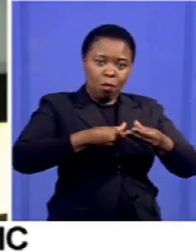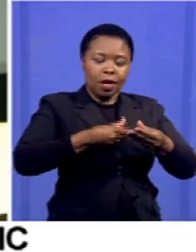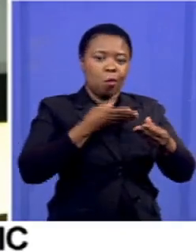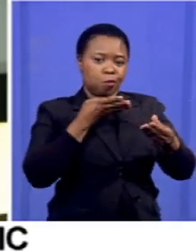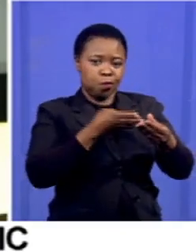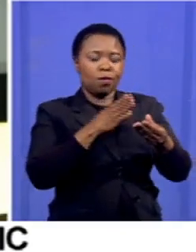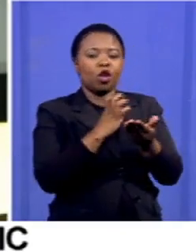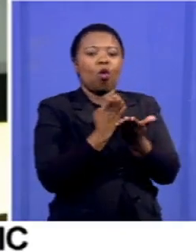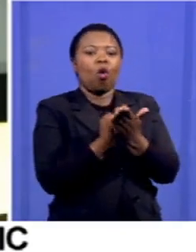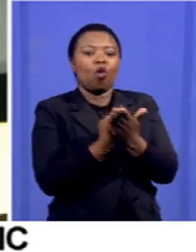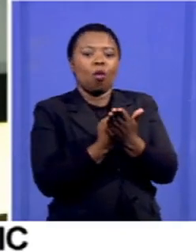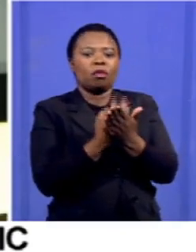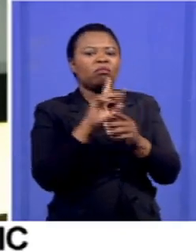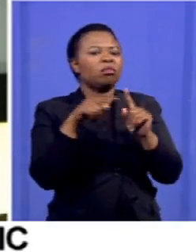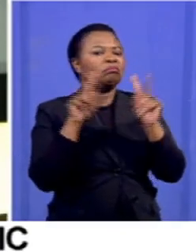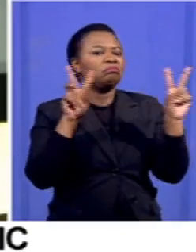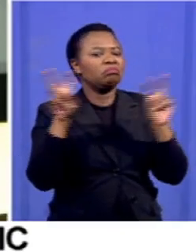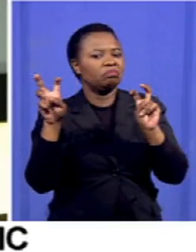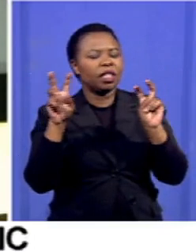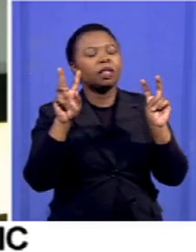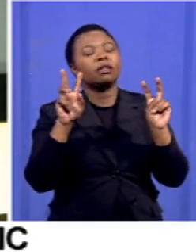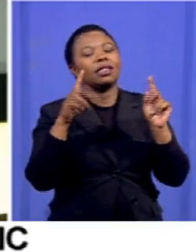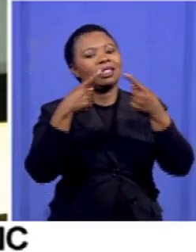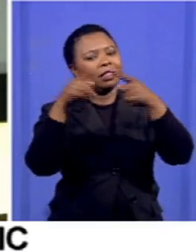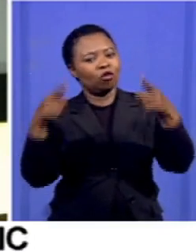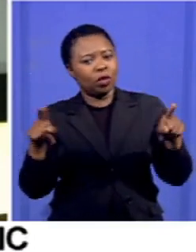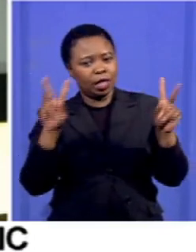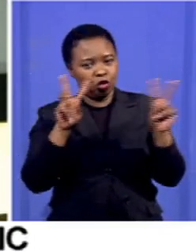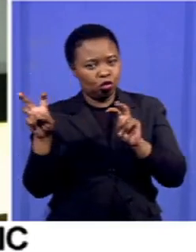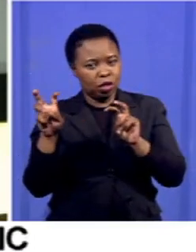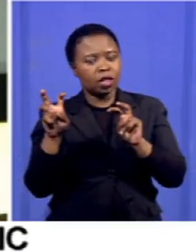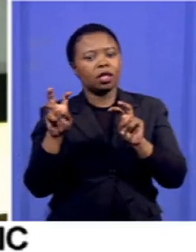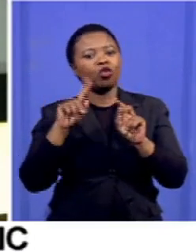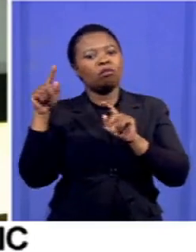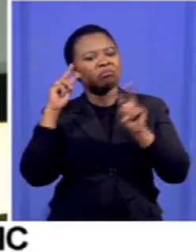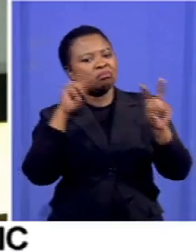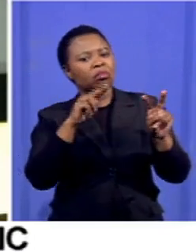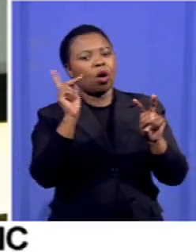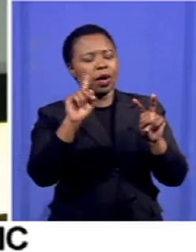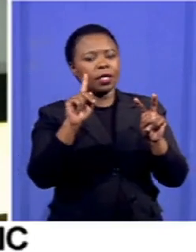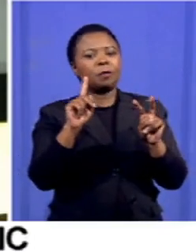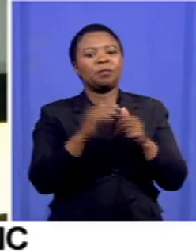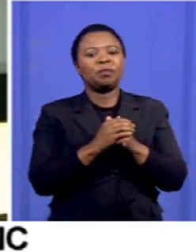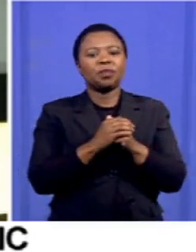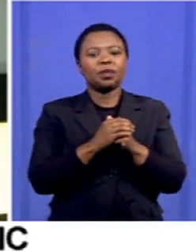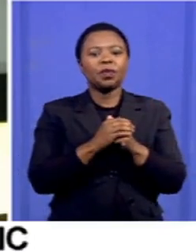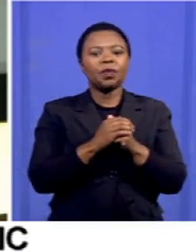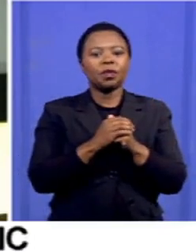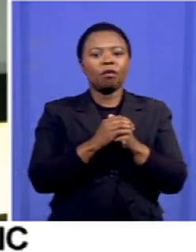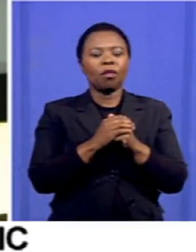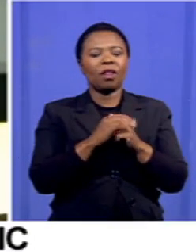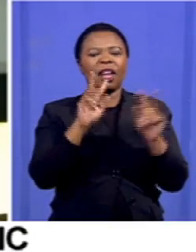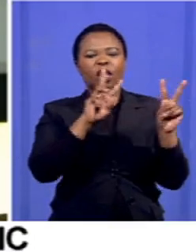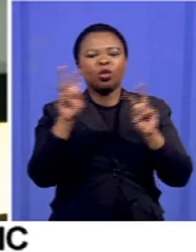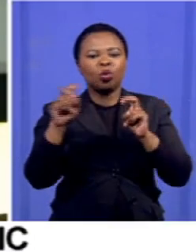economy, talking about a myriad of issues with the view, of course, to addressing issues around